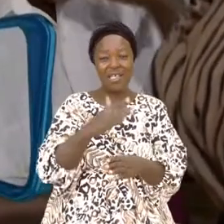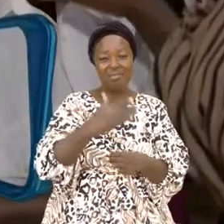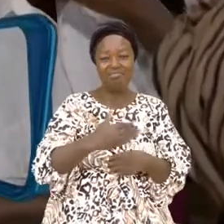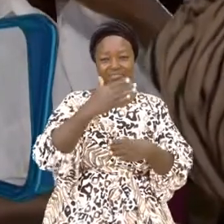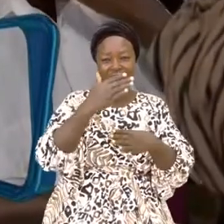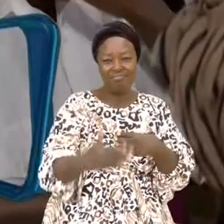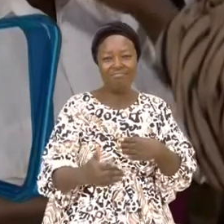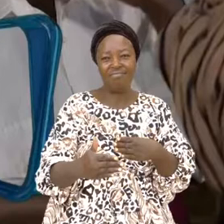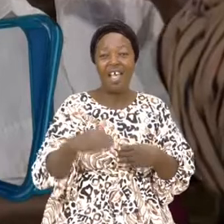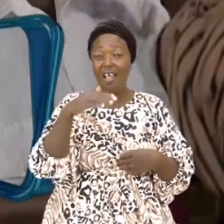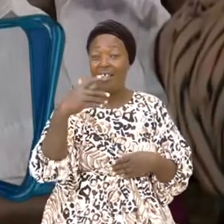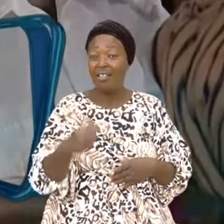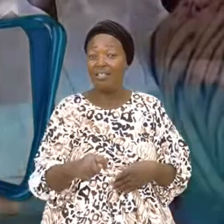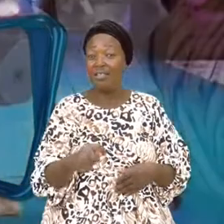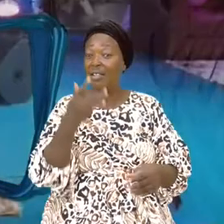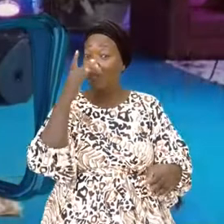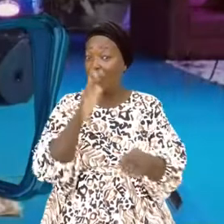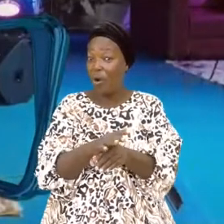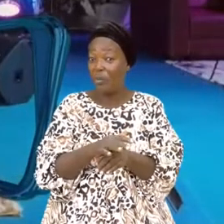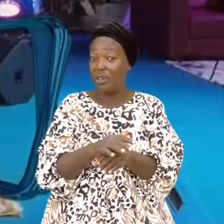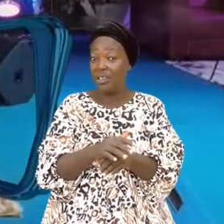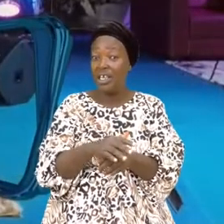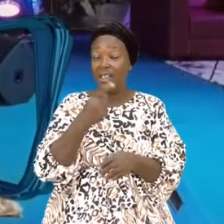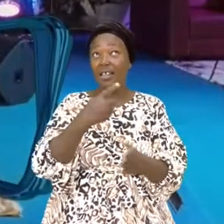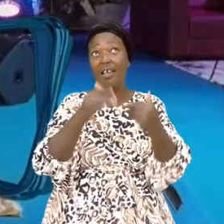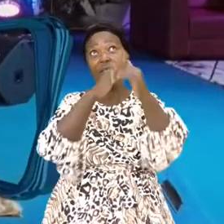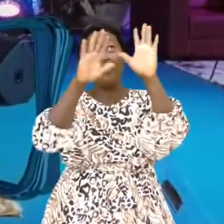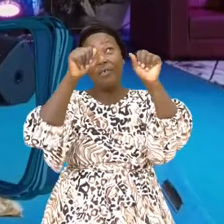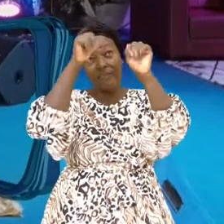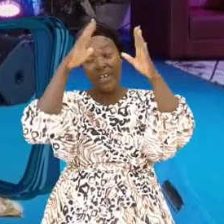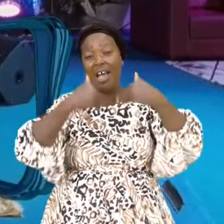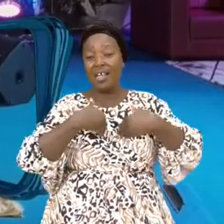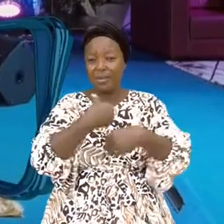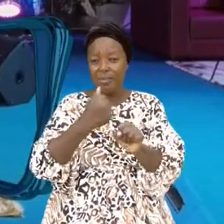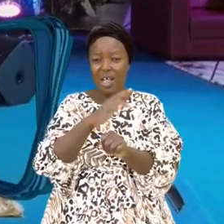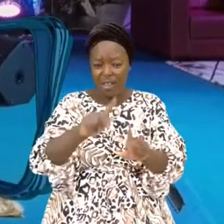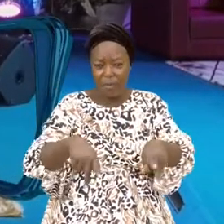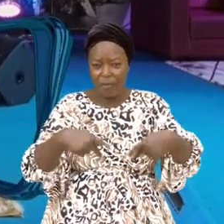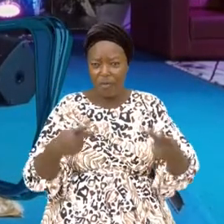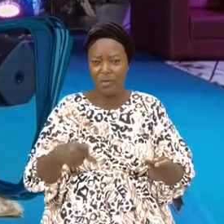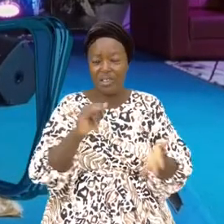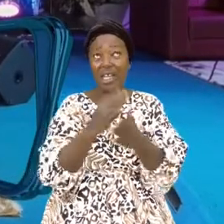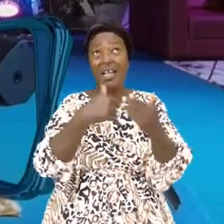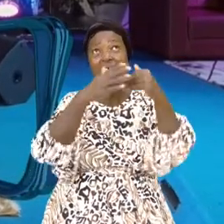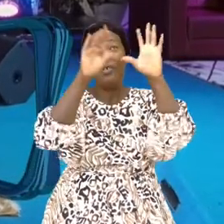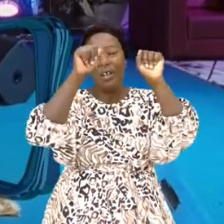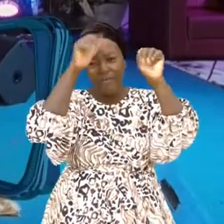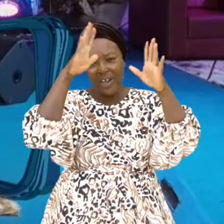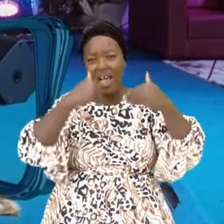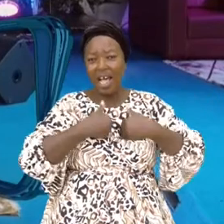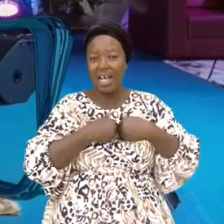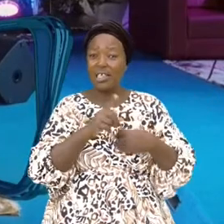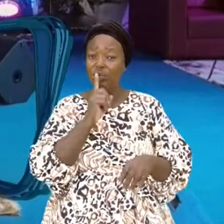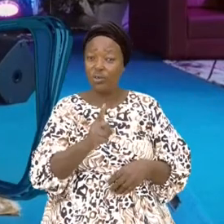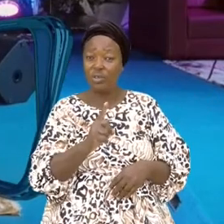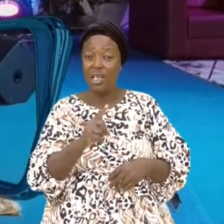The pledge the Heavenly Father has made, the provision that the Heavenly Father has